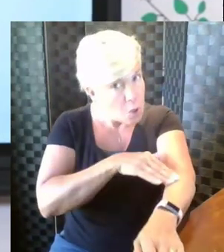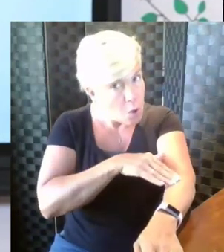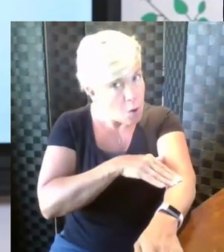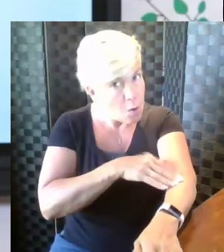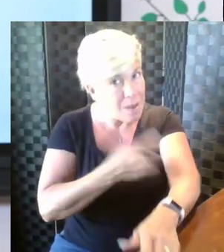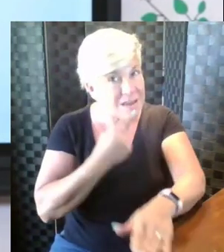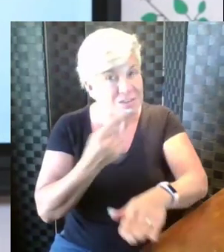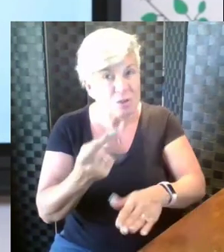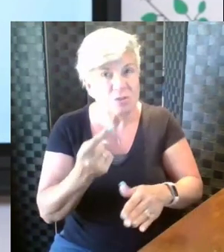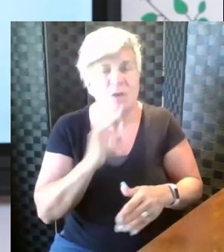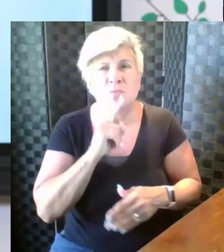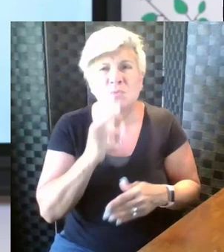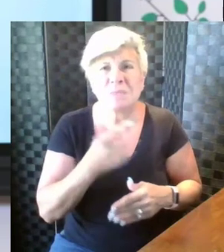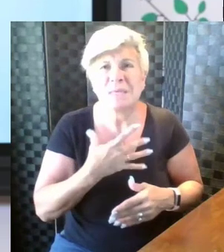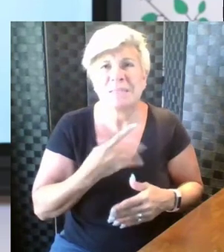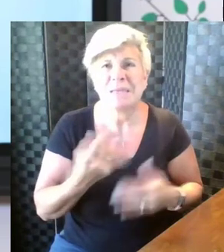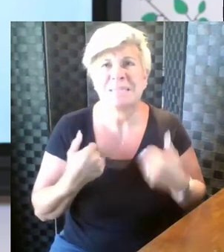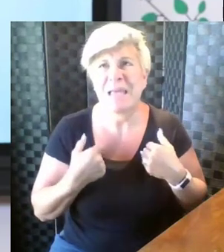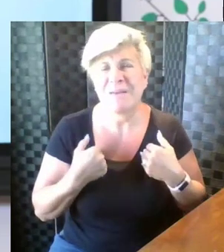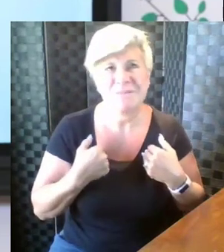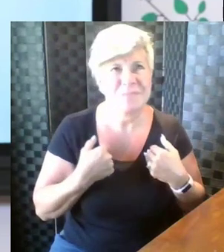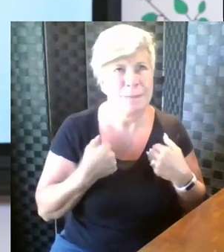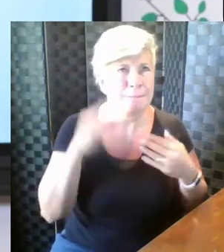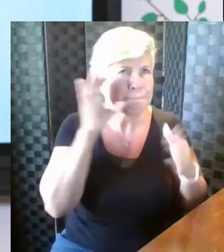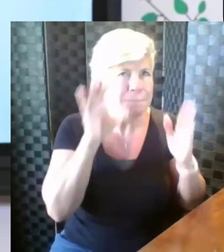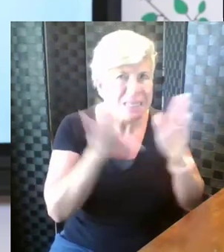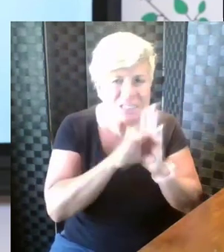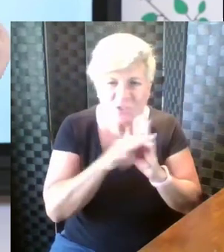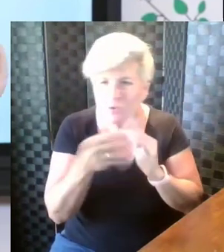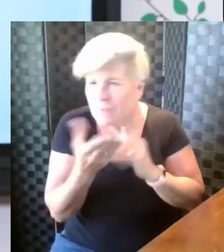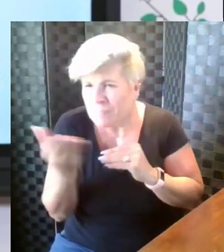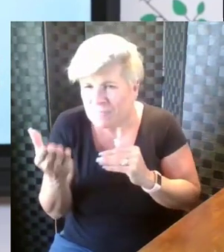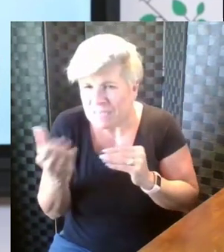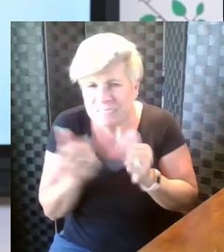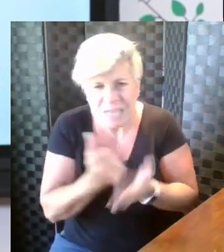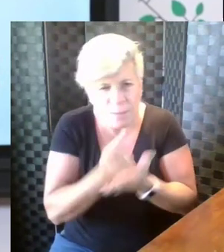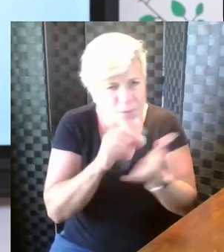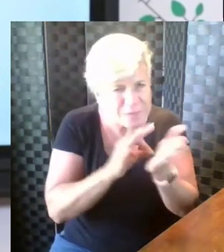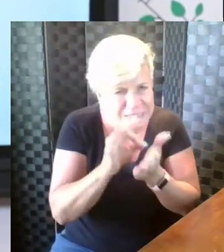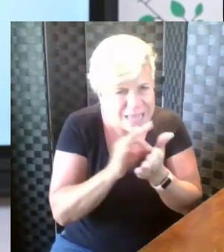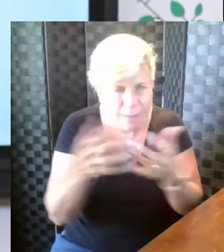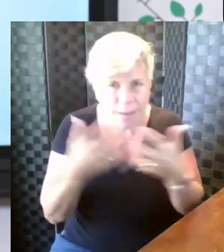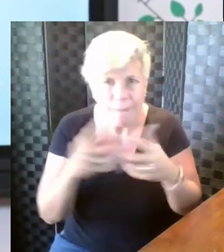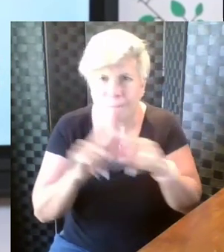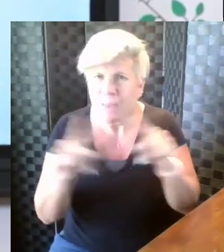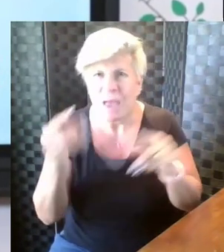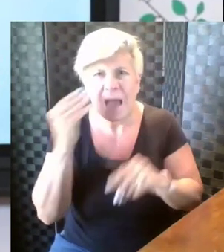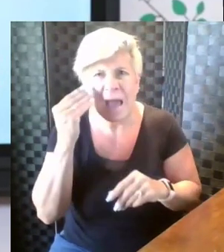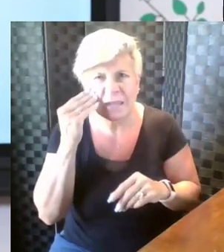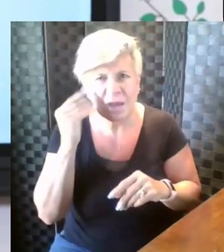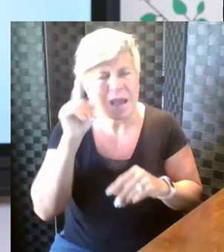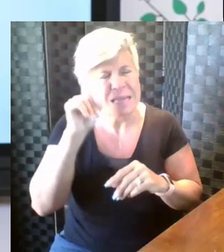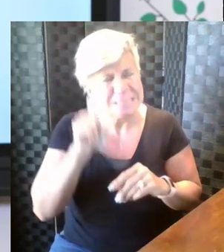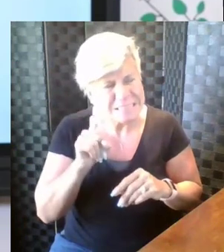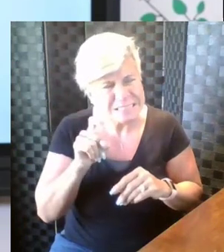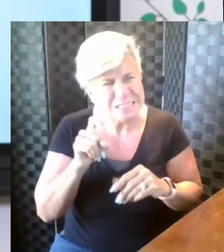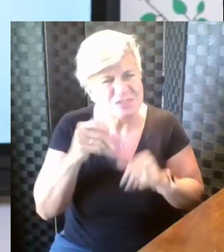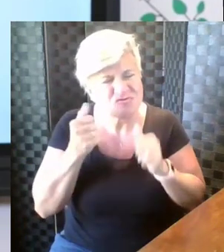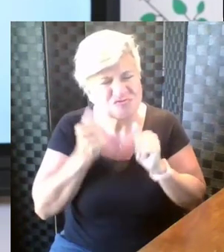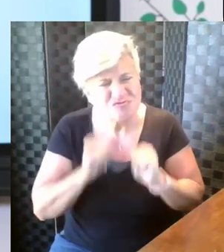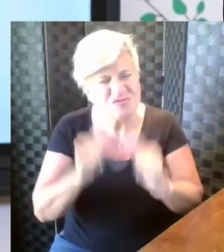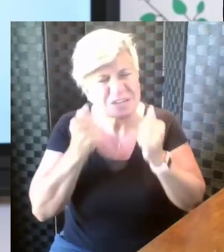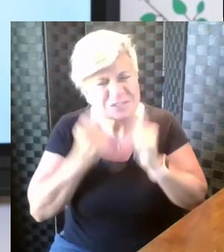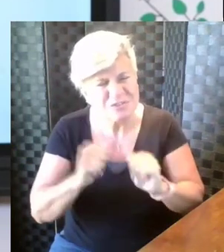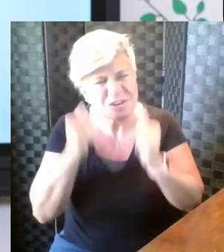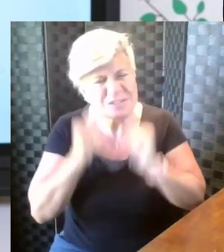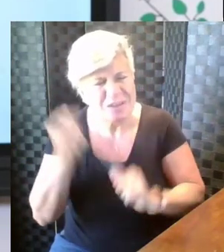two lessons I really like to have the visual. I love having a picture and really helping me make something click. But I know that I really need to push my brain and push my